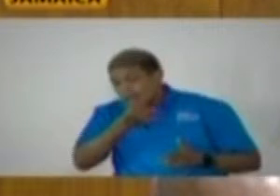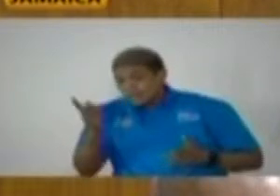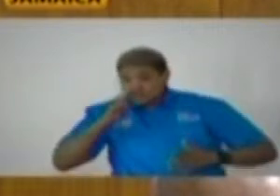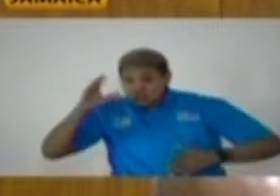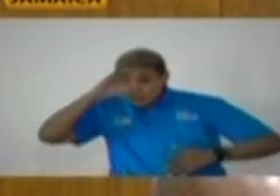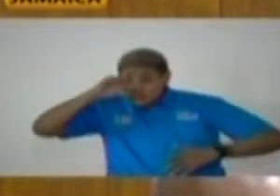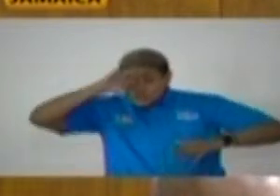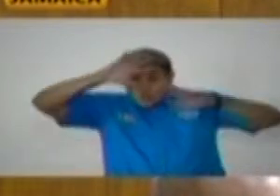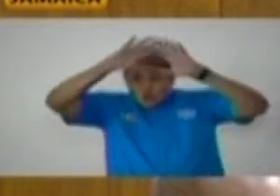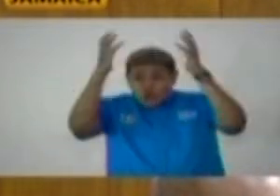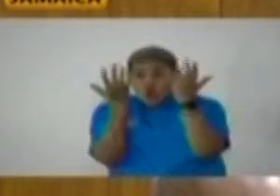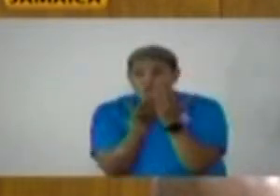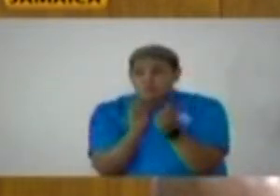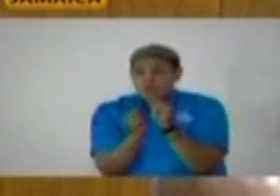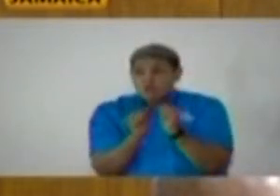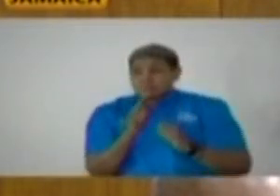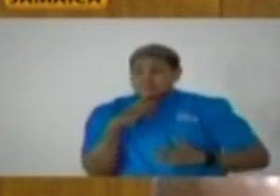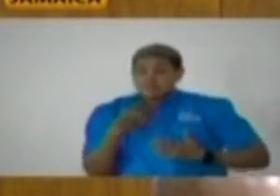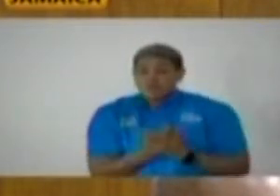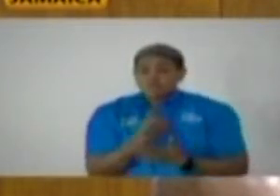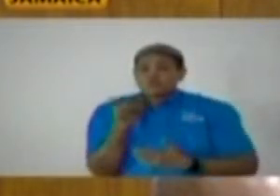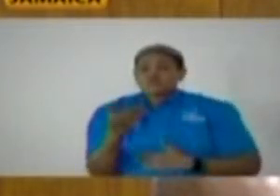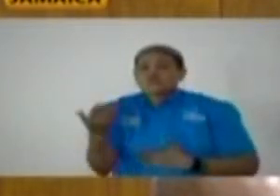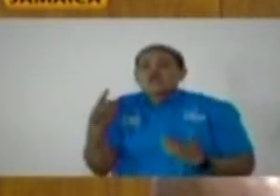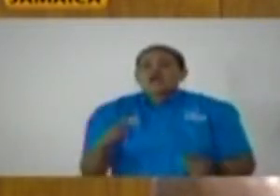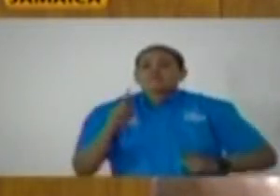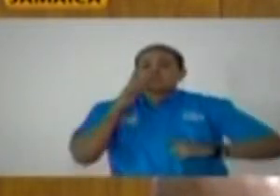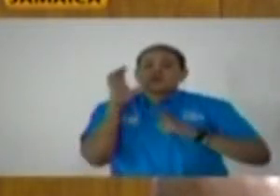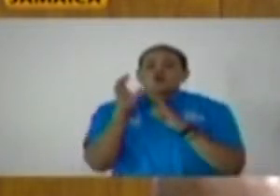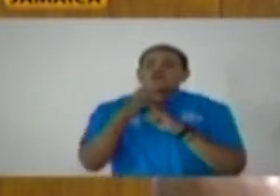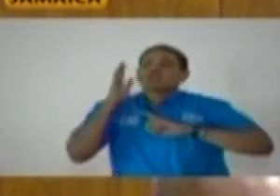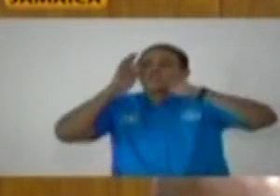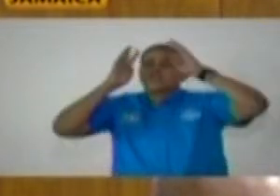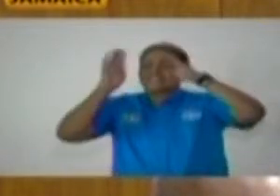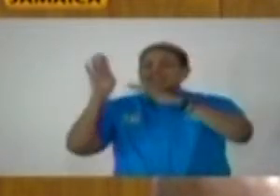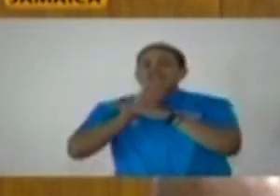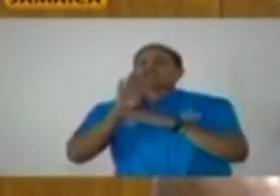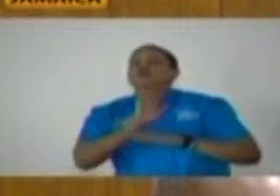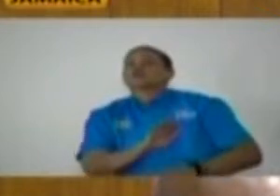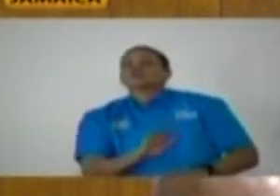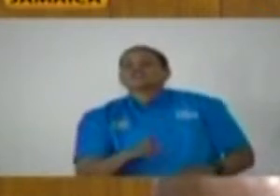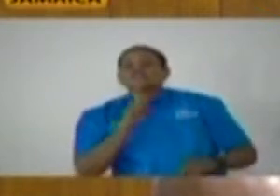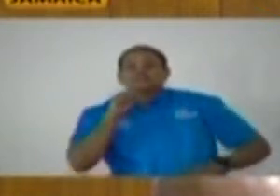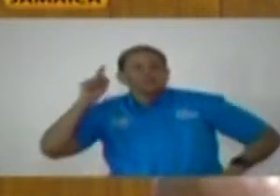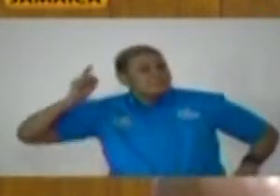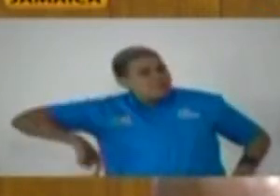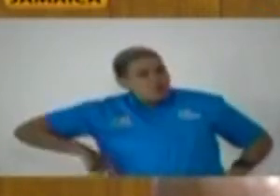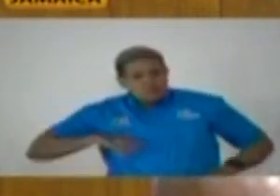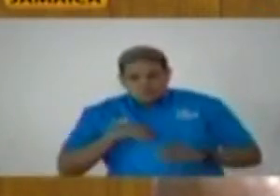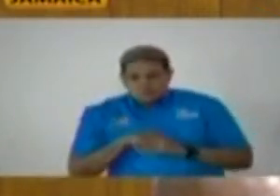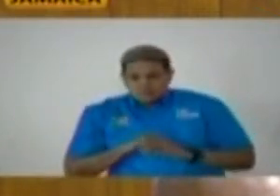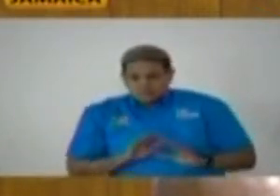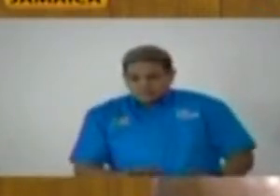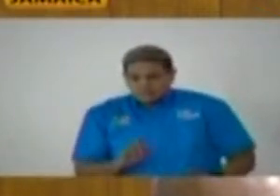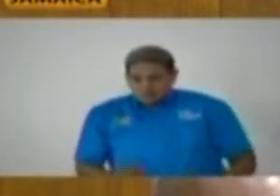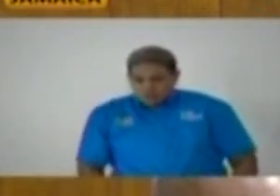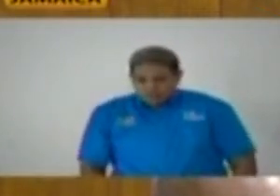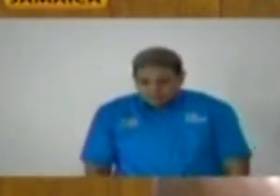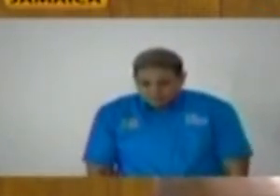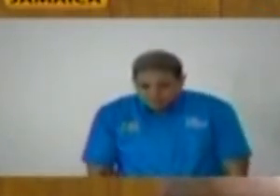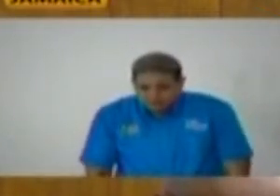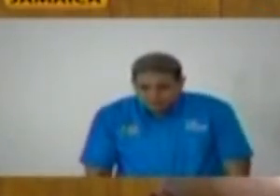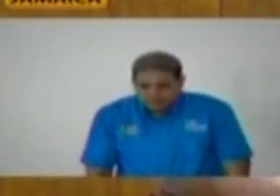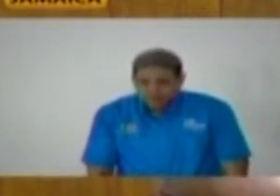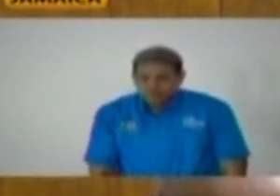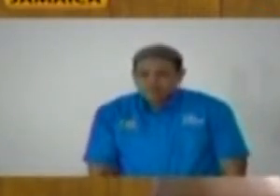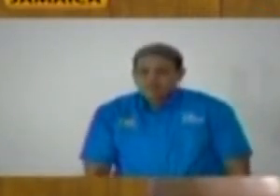pursue globally competitive opportunities, then the cultural and creative industries must be an area for focus. Must be an area